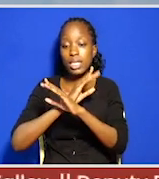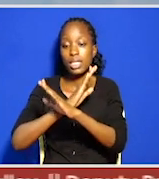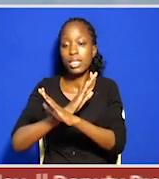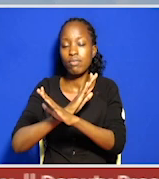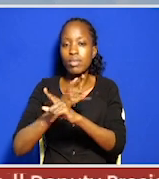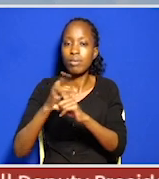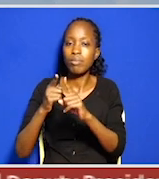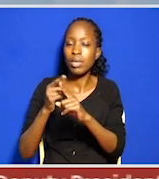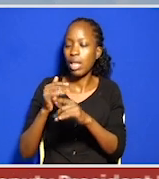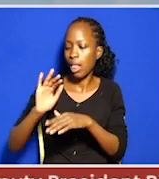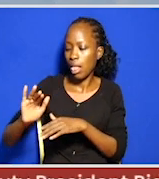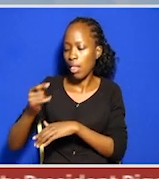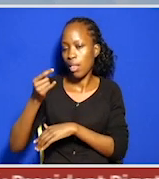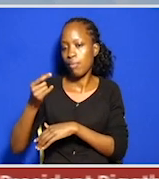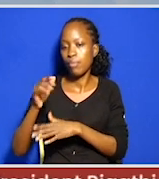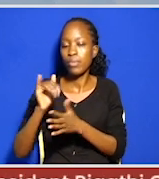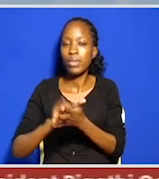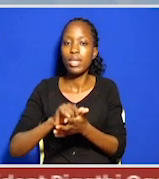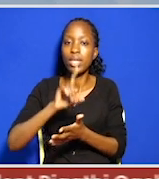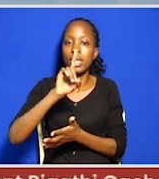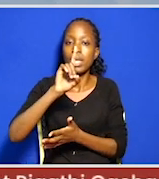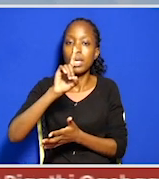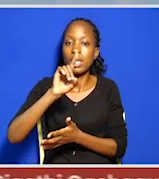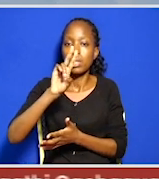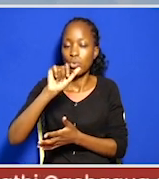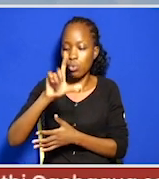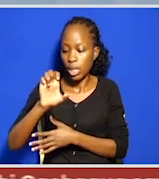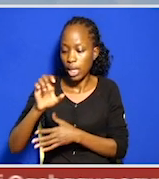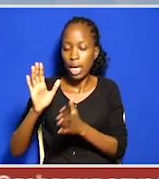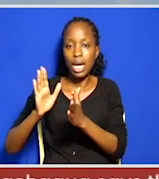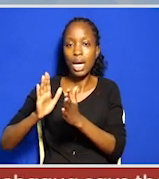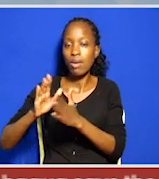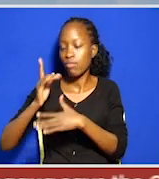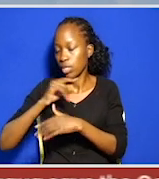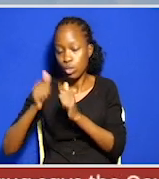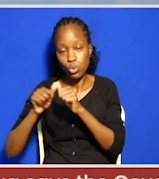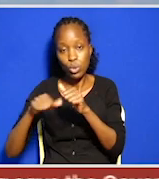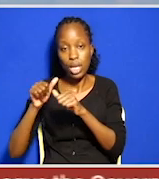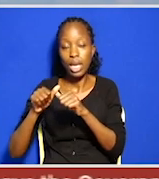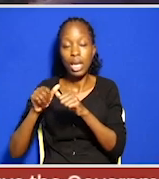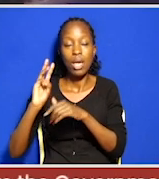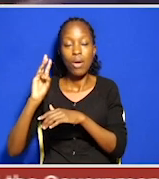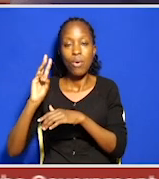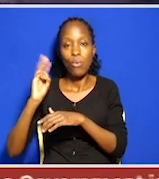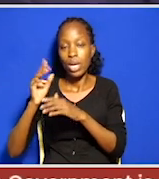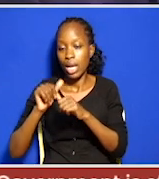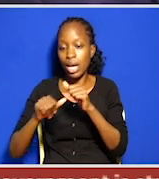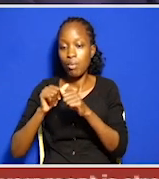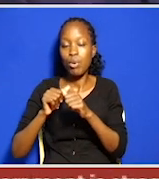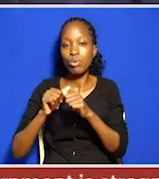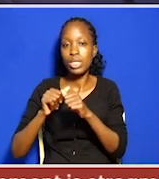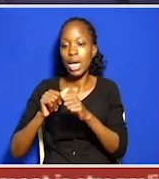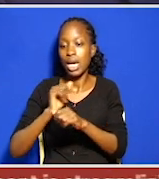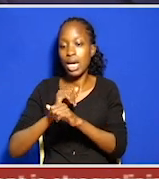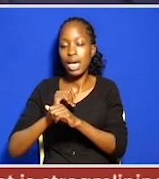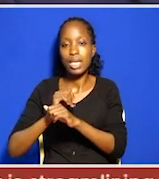little left, which Duale and his counterpart will finalize. I am confident